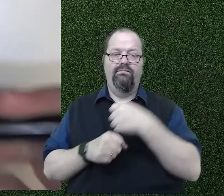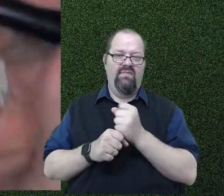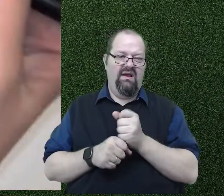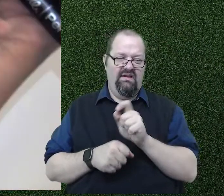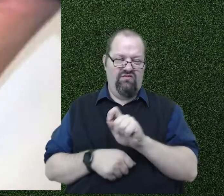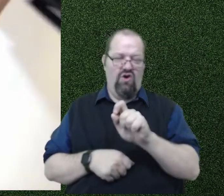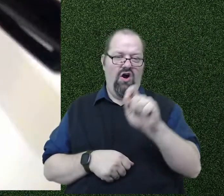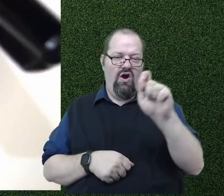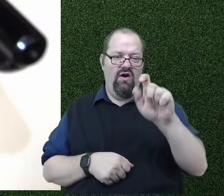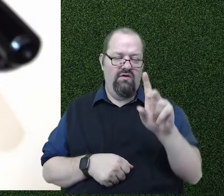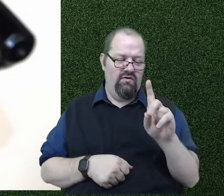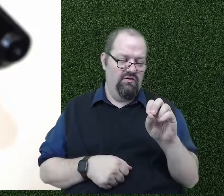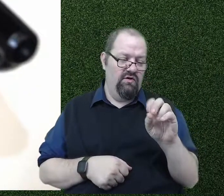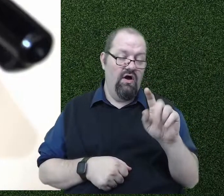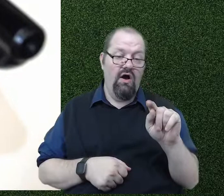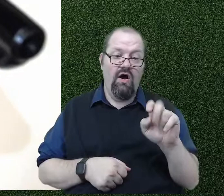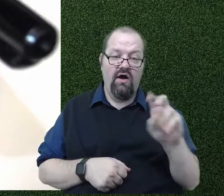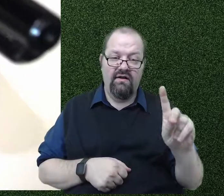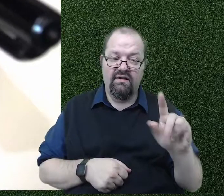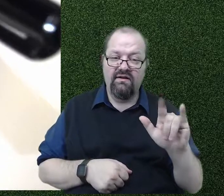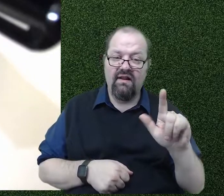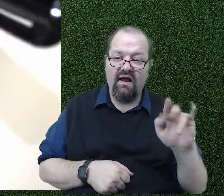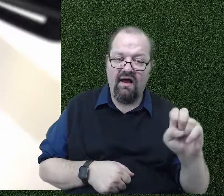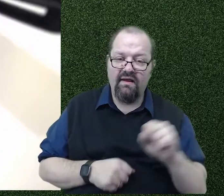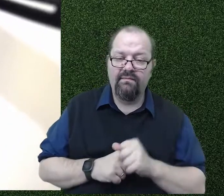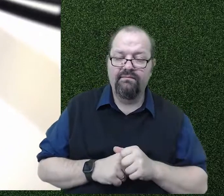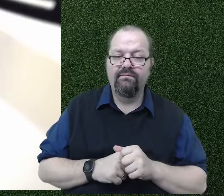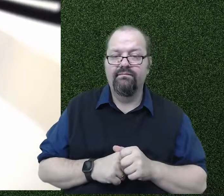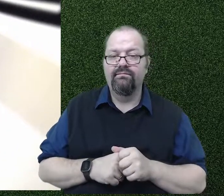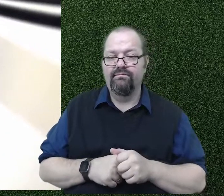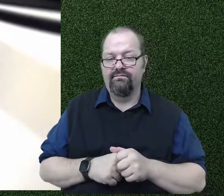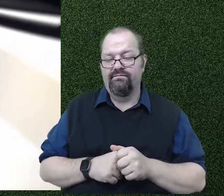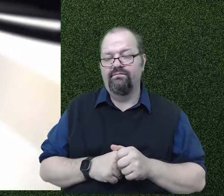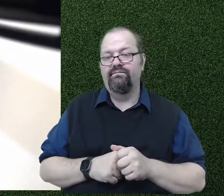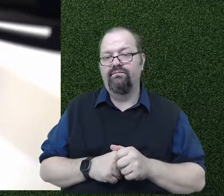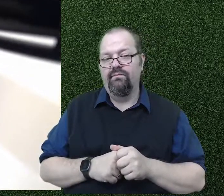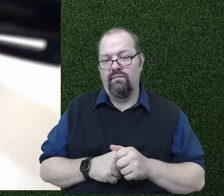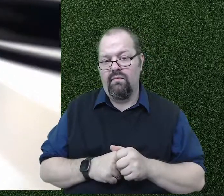line. My projection of u onto v lies on this line.